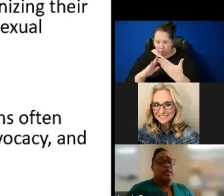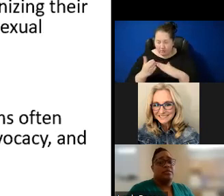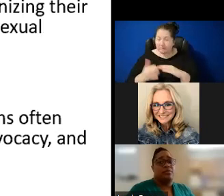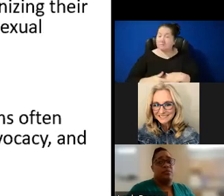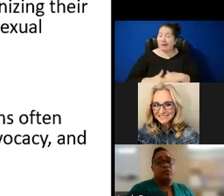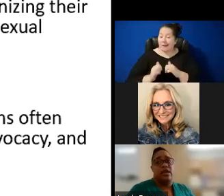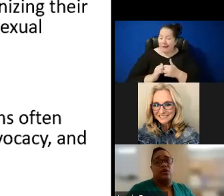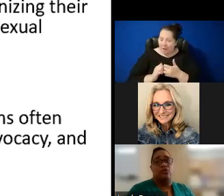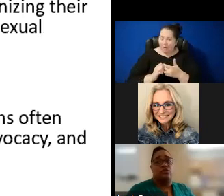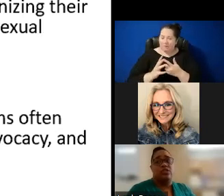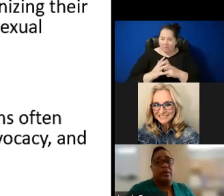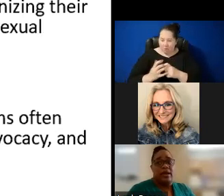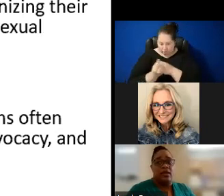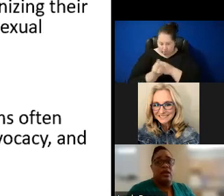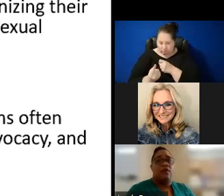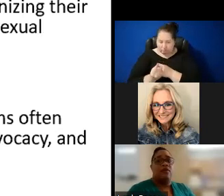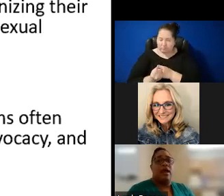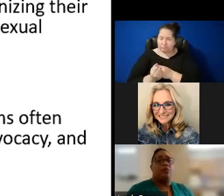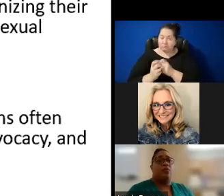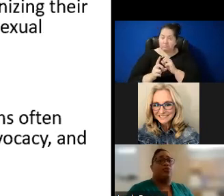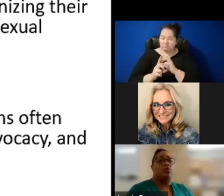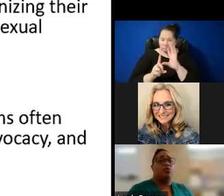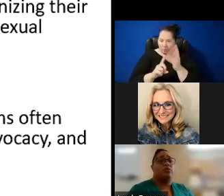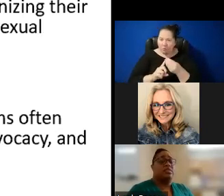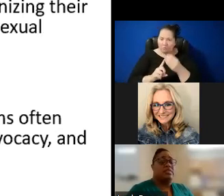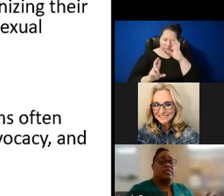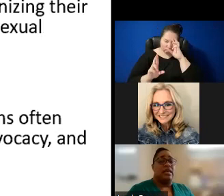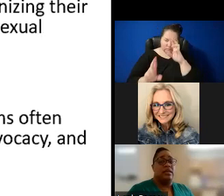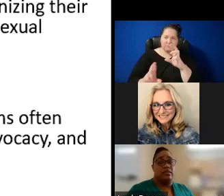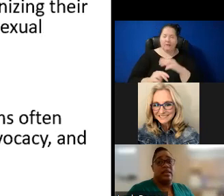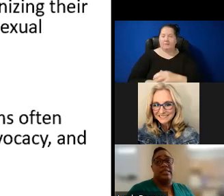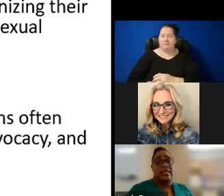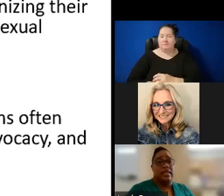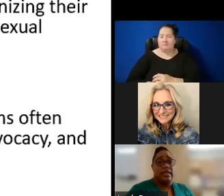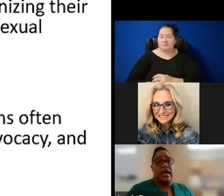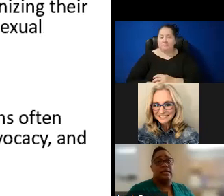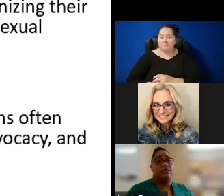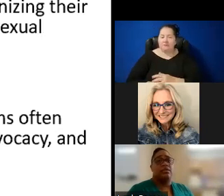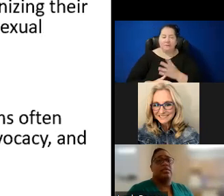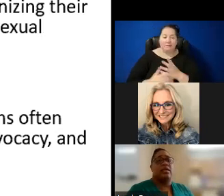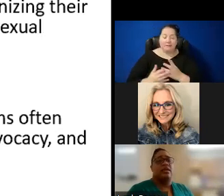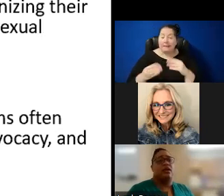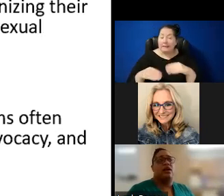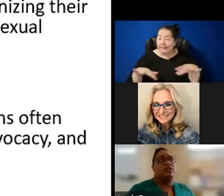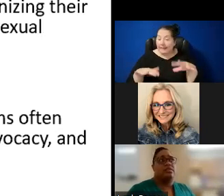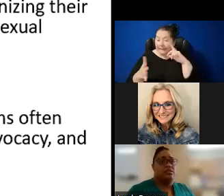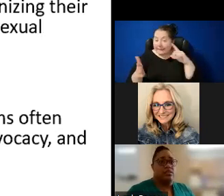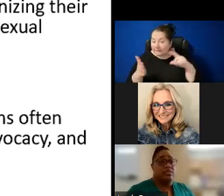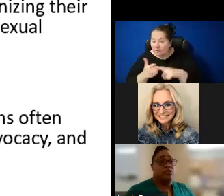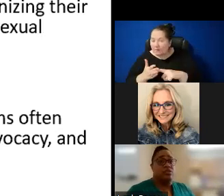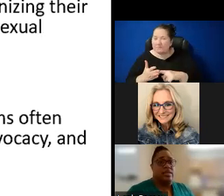how we begin to promote that cultural respect, right? Through just in things like land acknowledgements and any